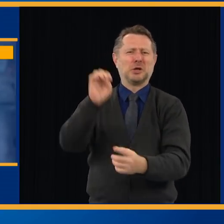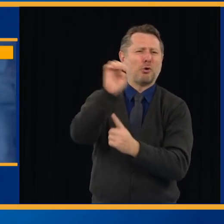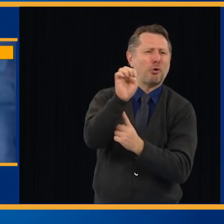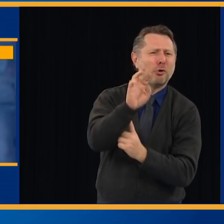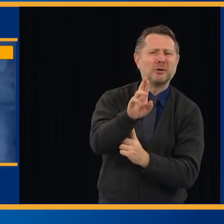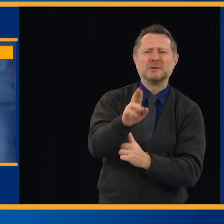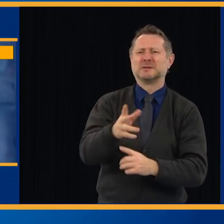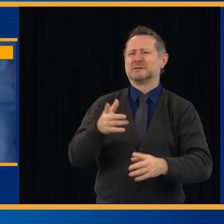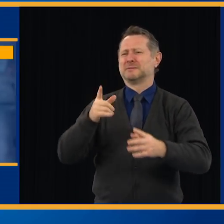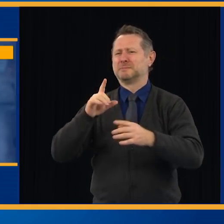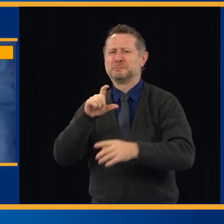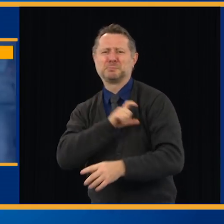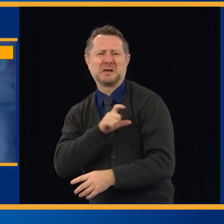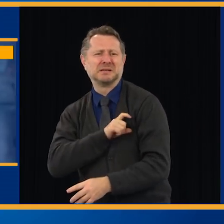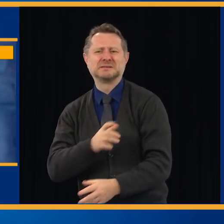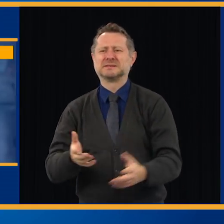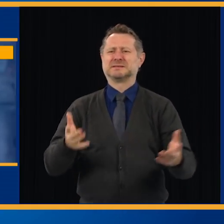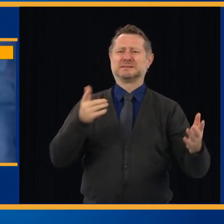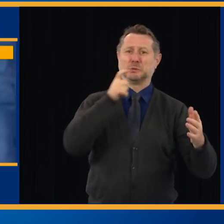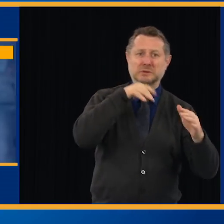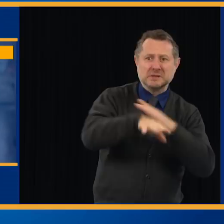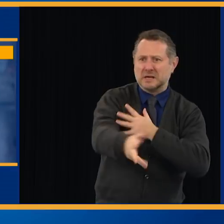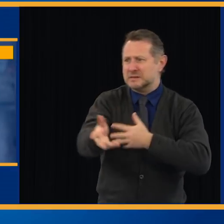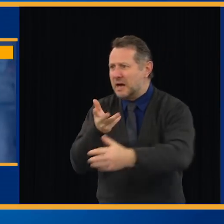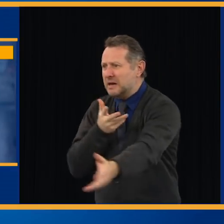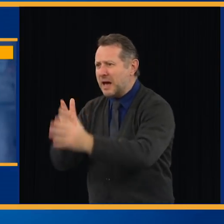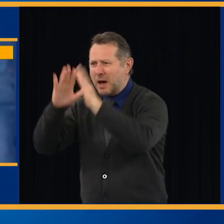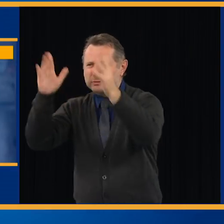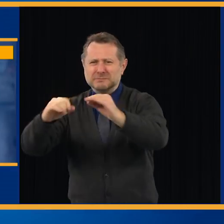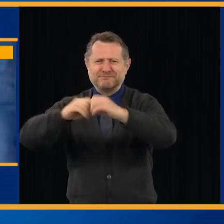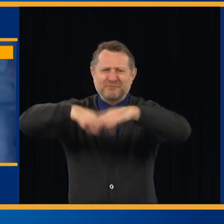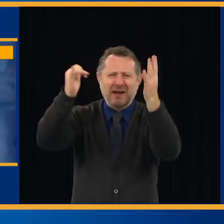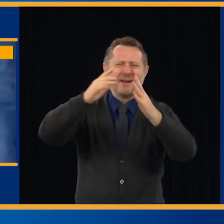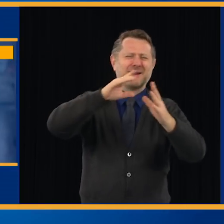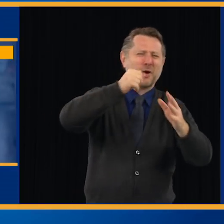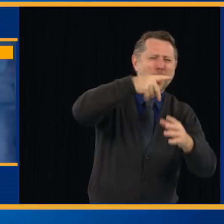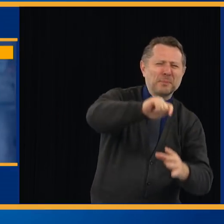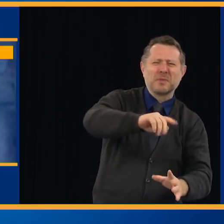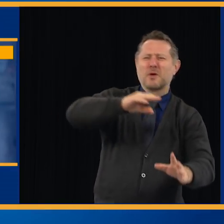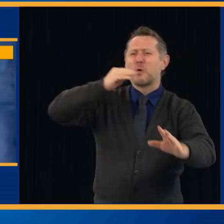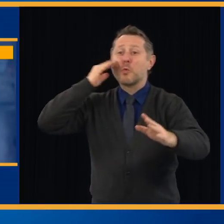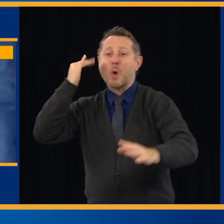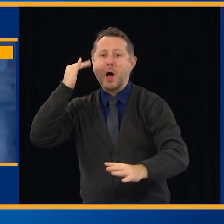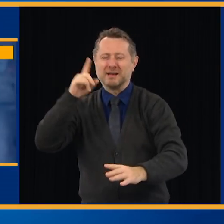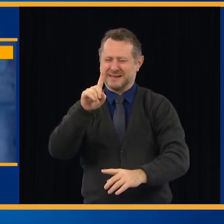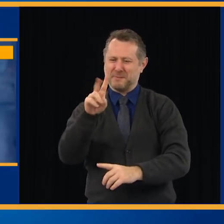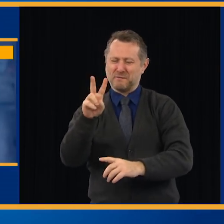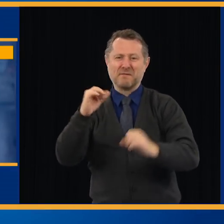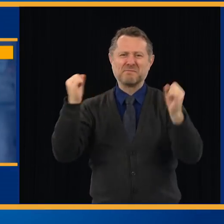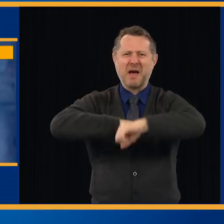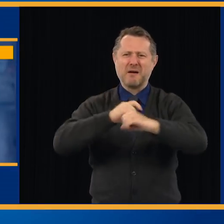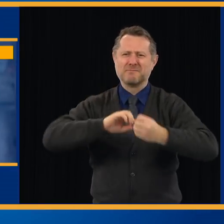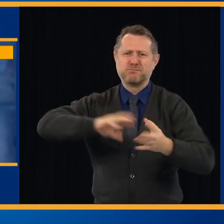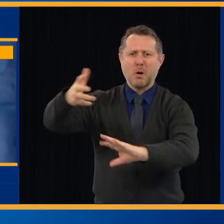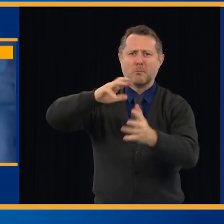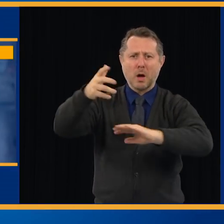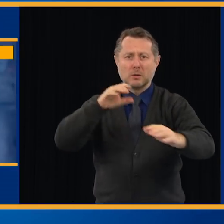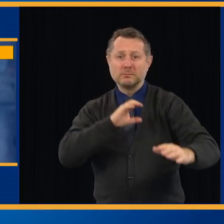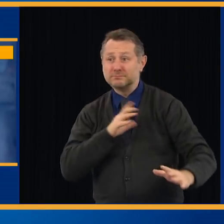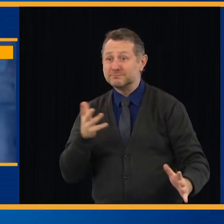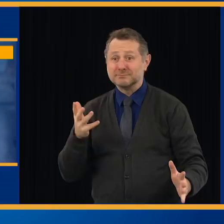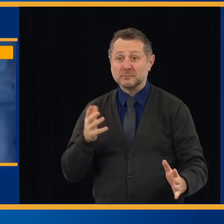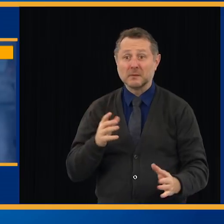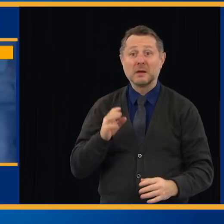into homes and apartments because there's a domestic disturbance. The EMTs, the